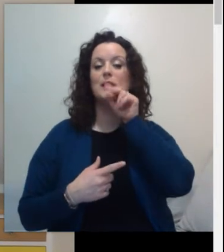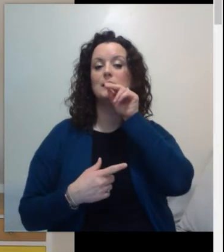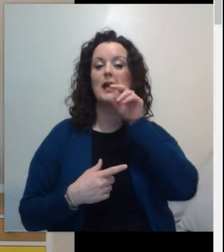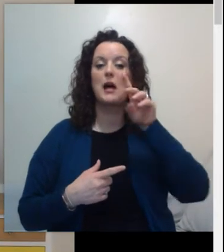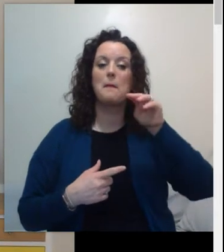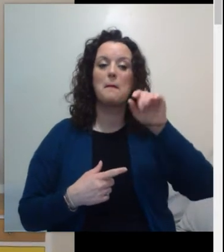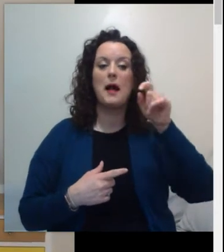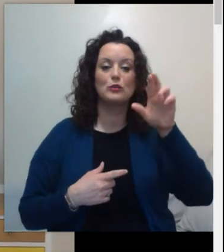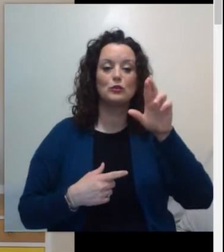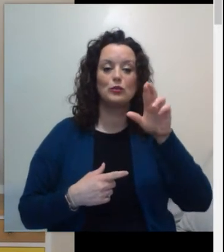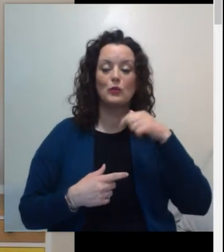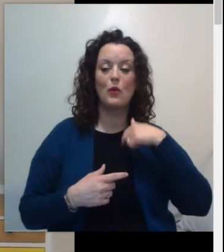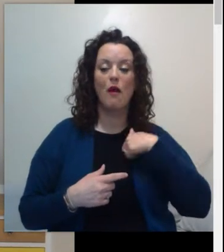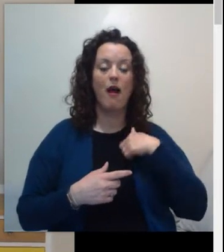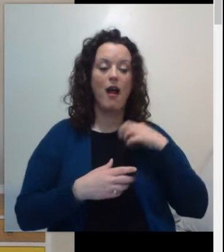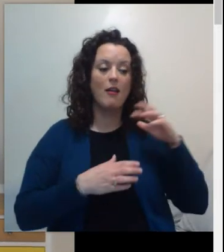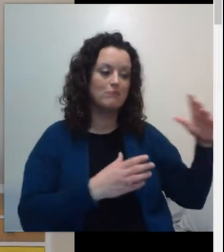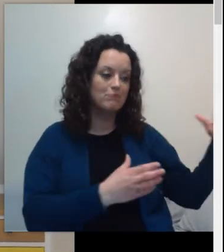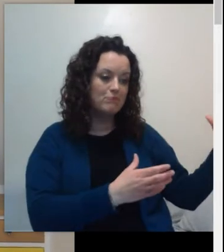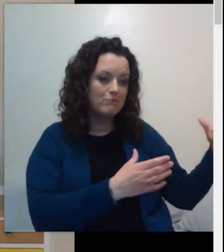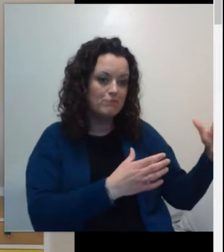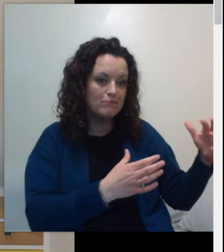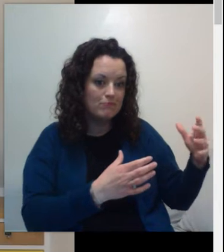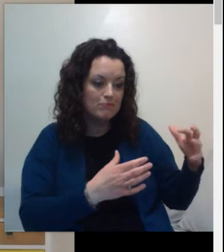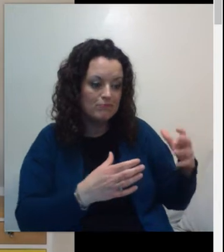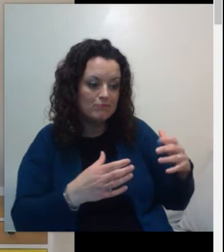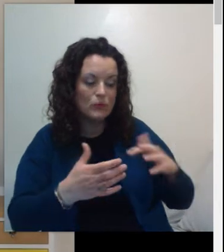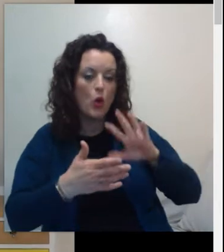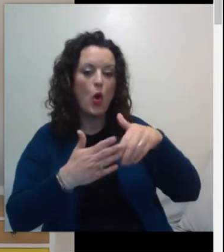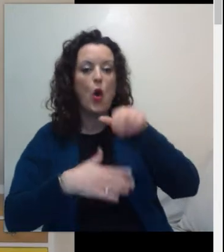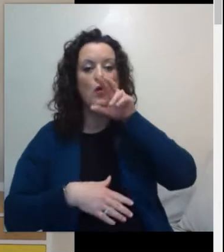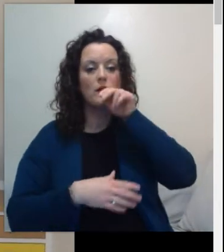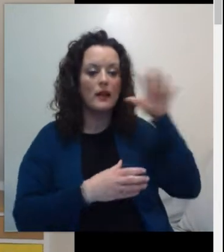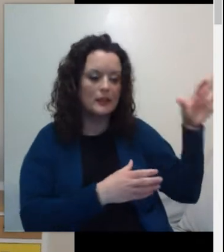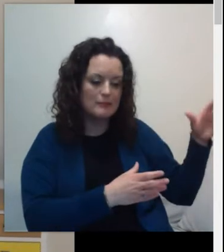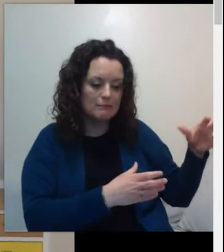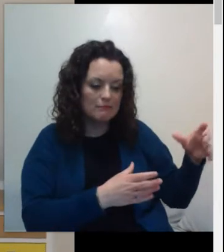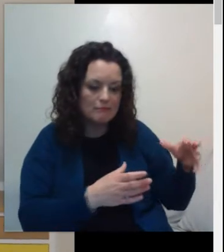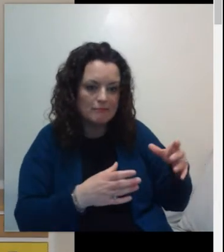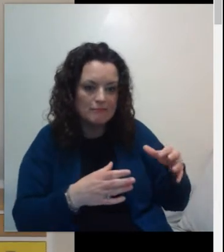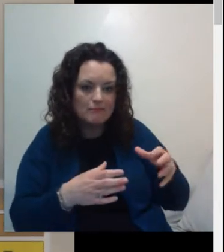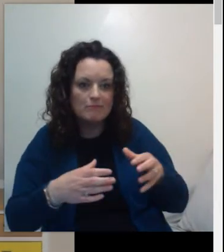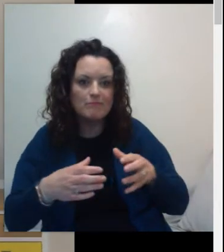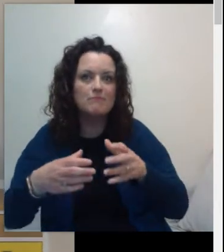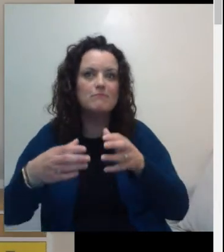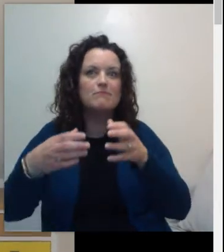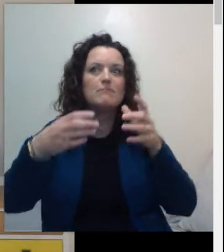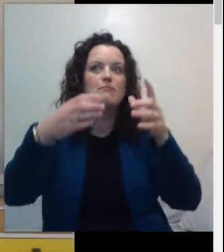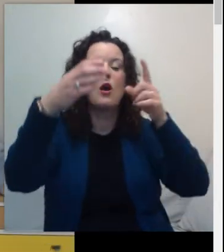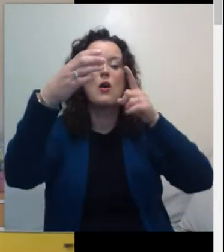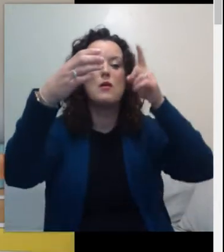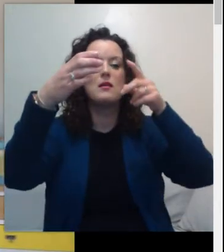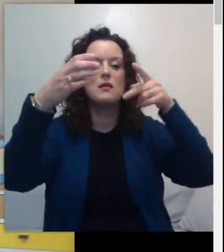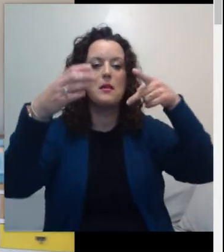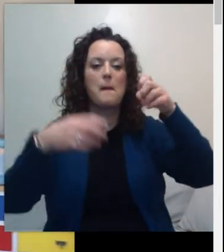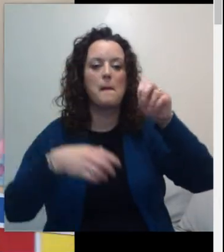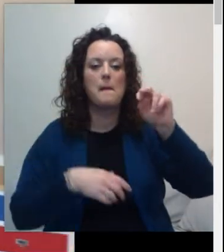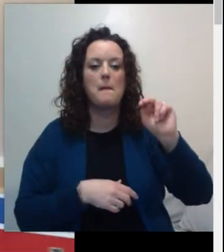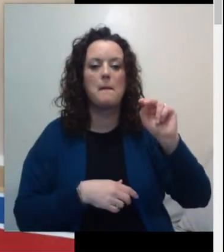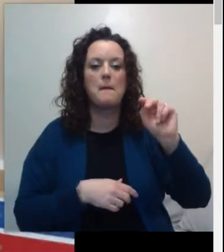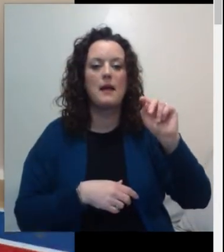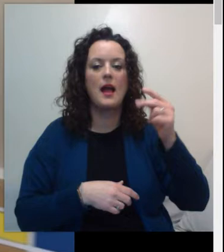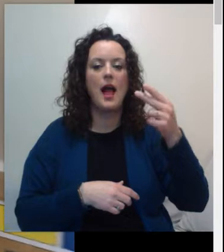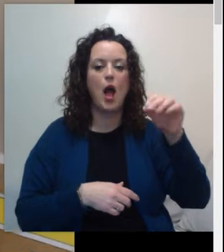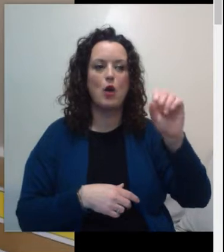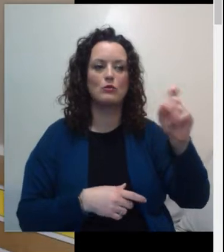the hotel up to their rooms in the penthouse, and then they gave me this duck stick. Ready? Shall we? All